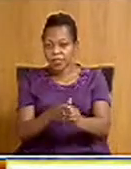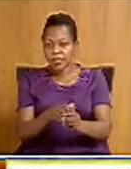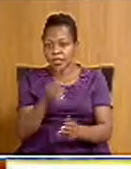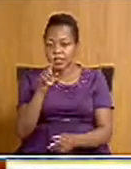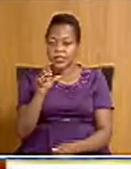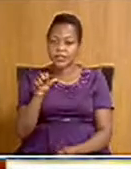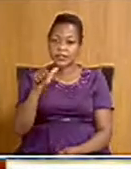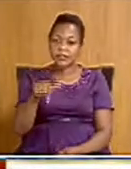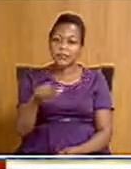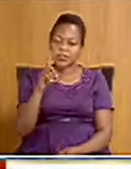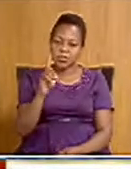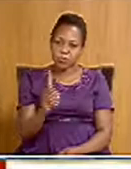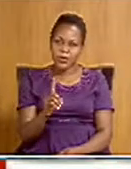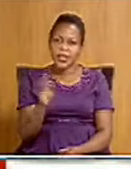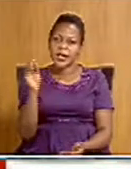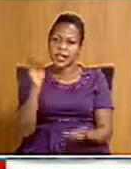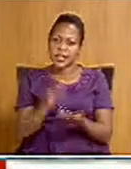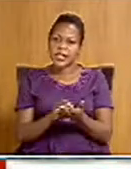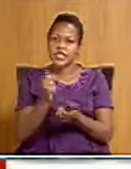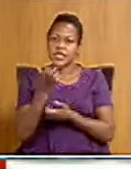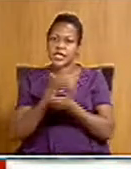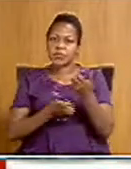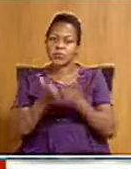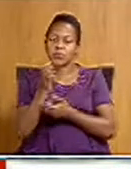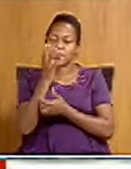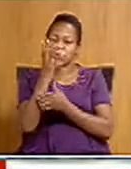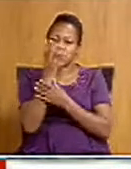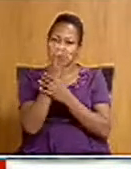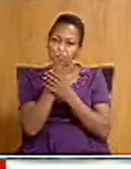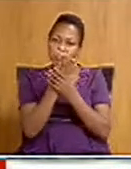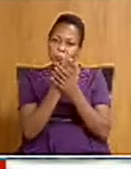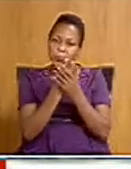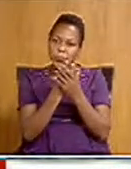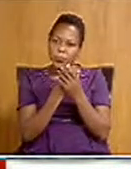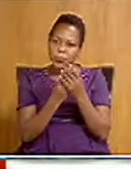1971, the small enclave collapsed almost completely.